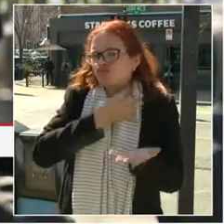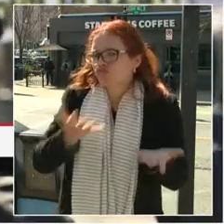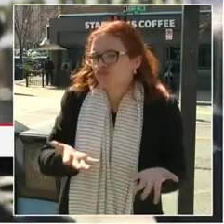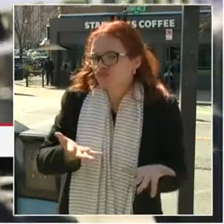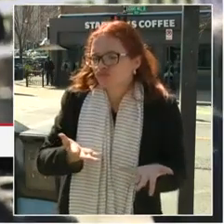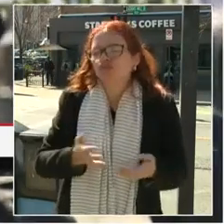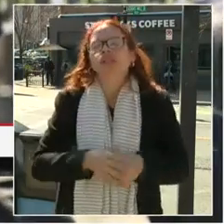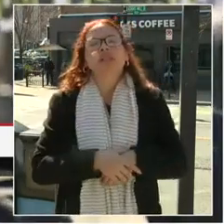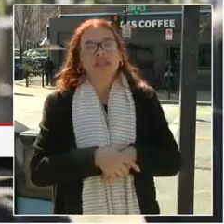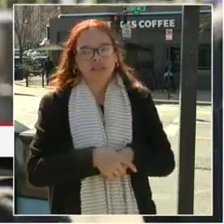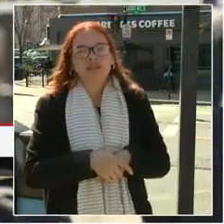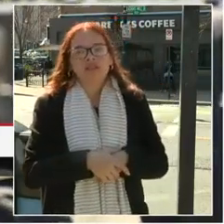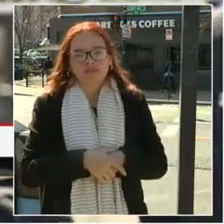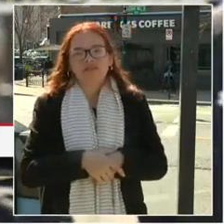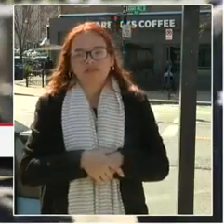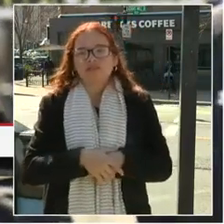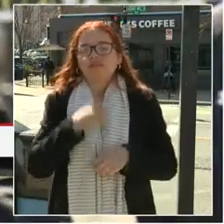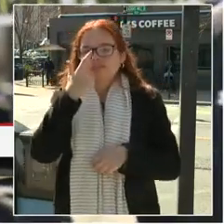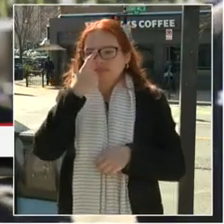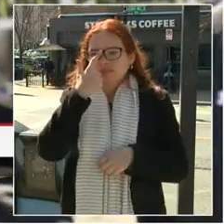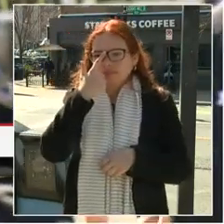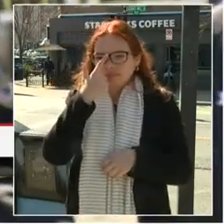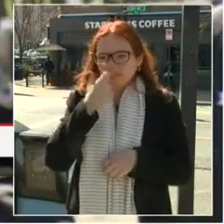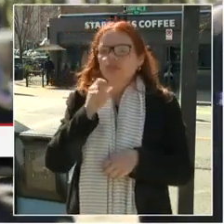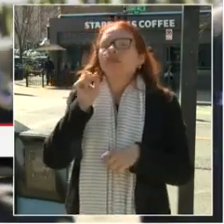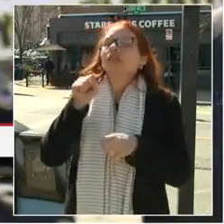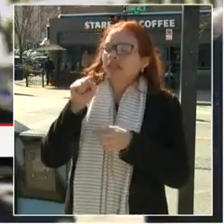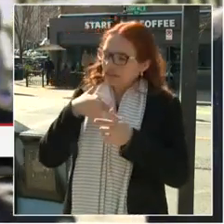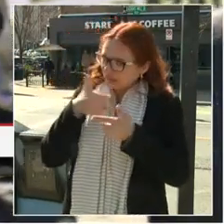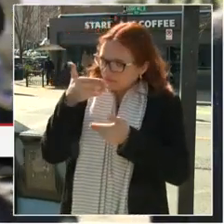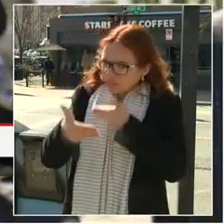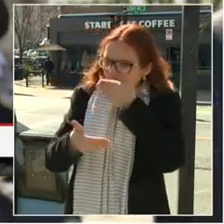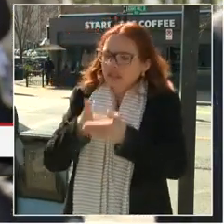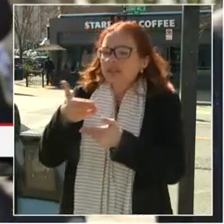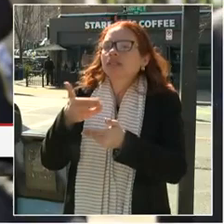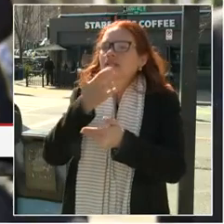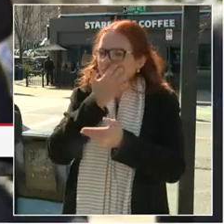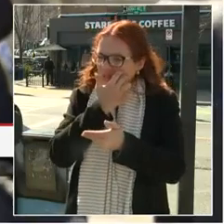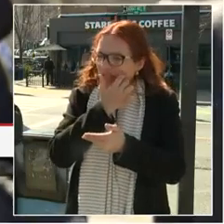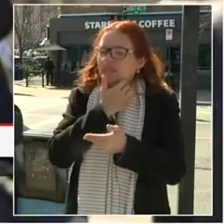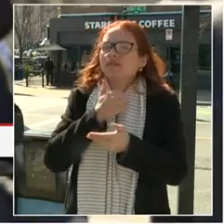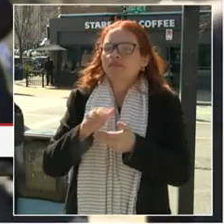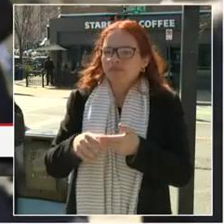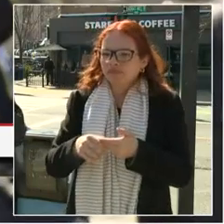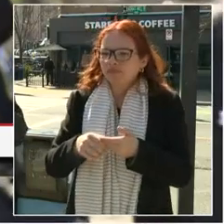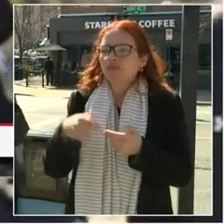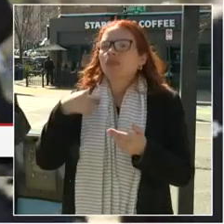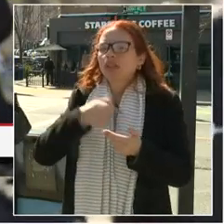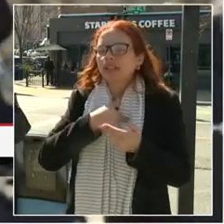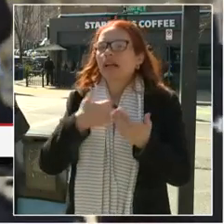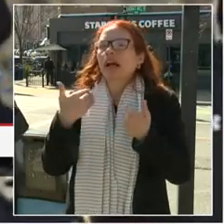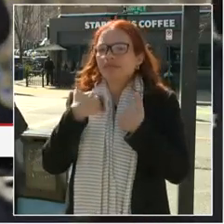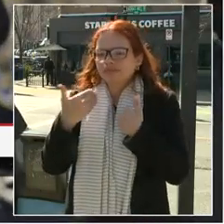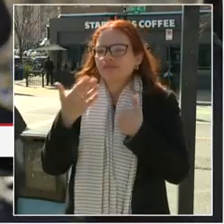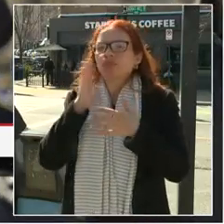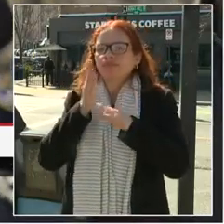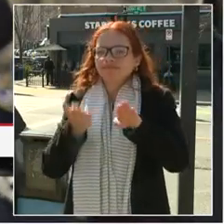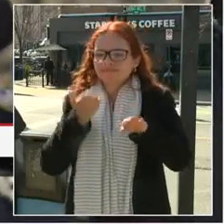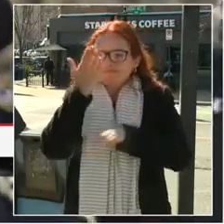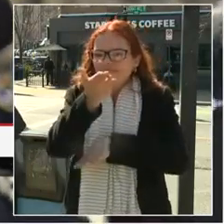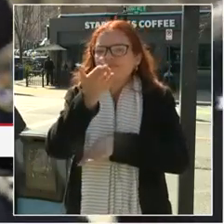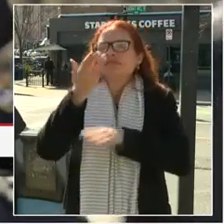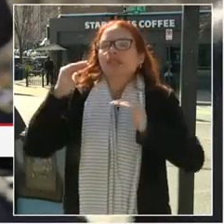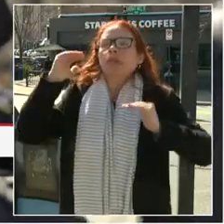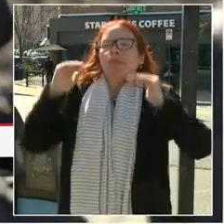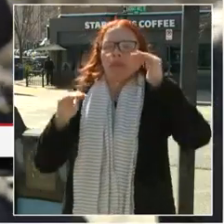Well, we're in the budget process, so we are going to be submitting a balanced budget to the council, and